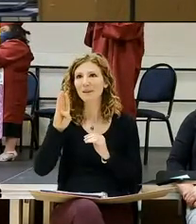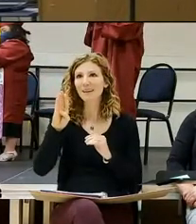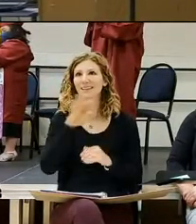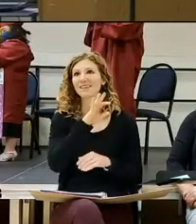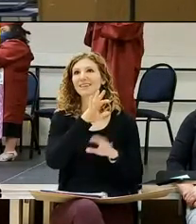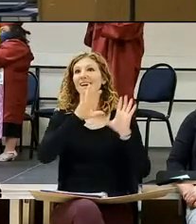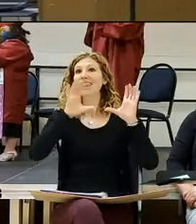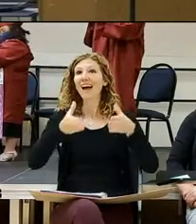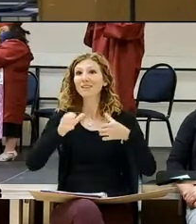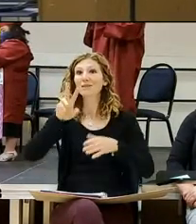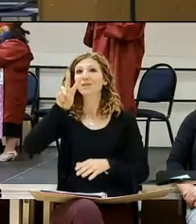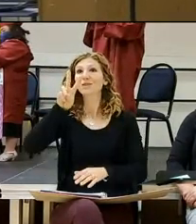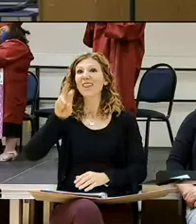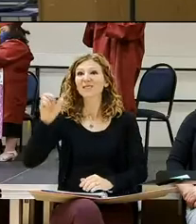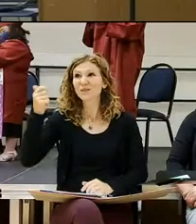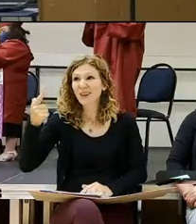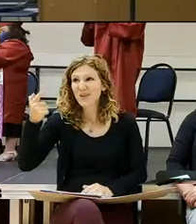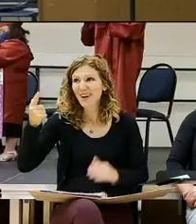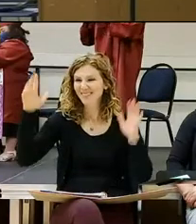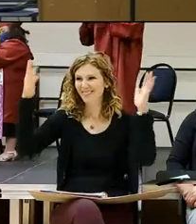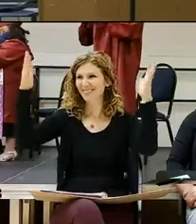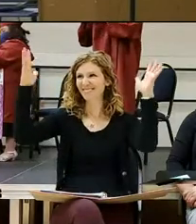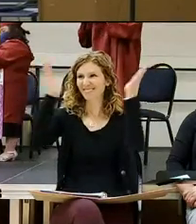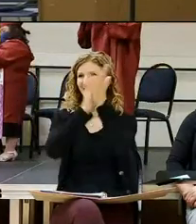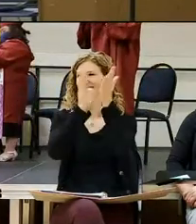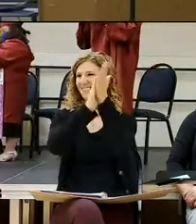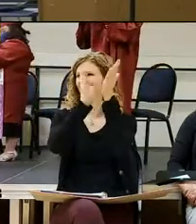of 2021.